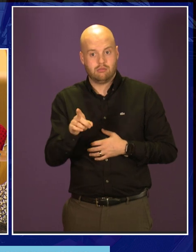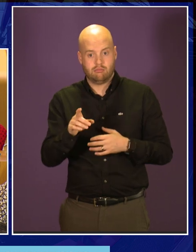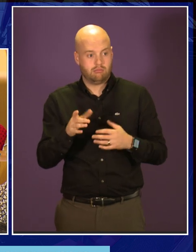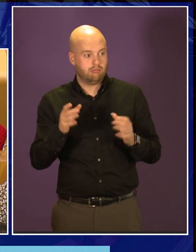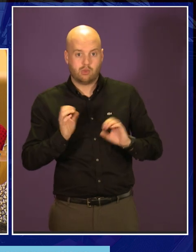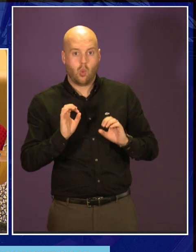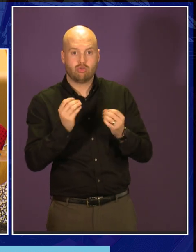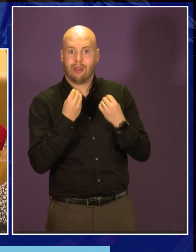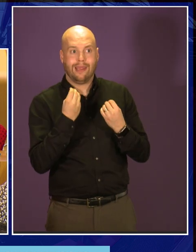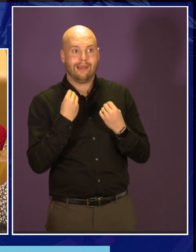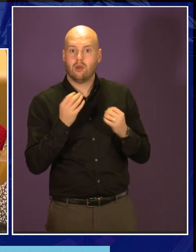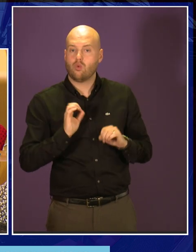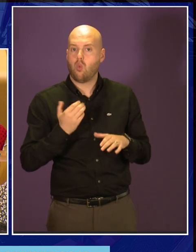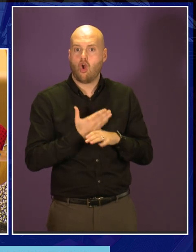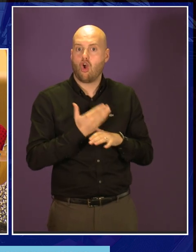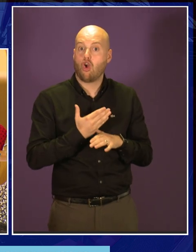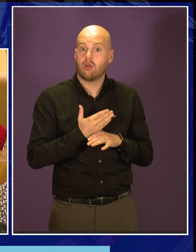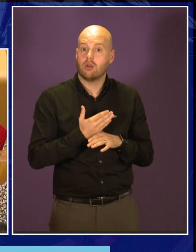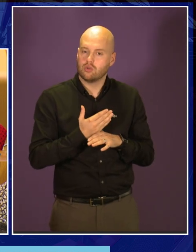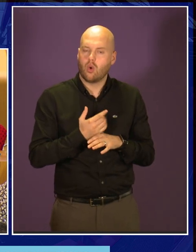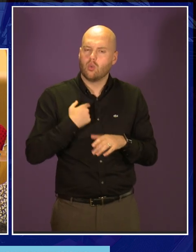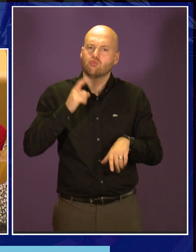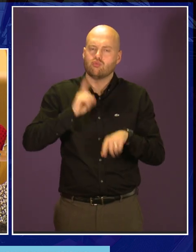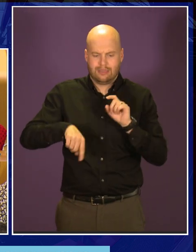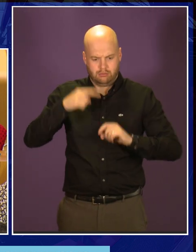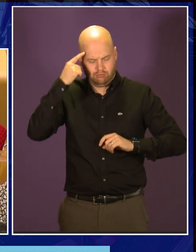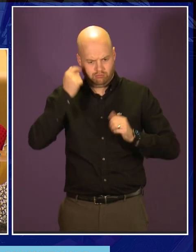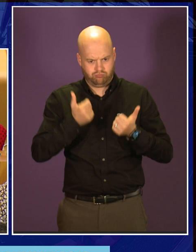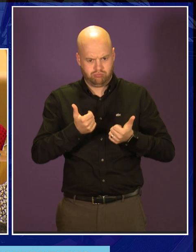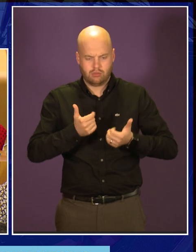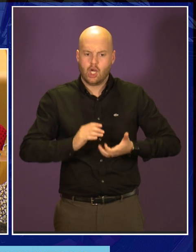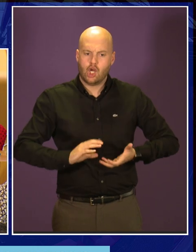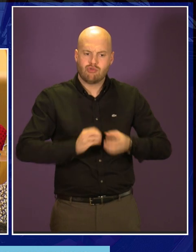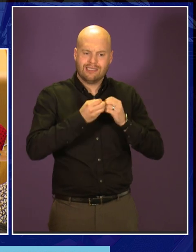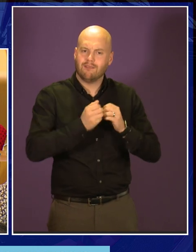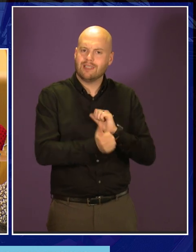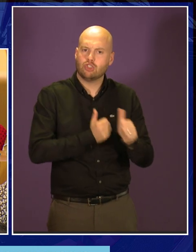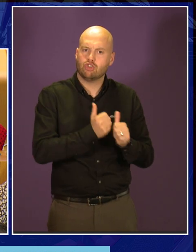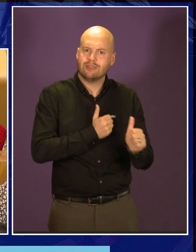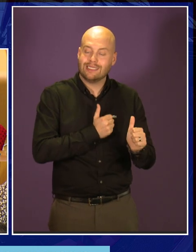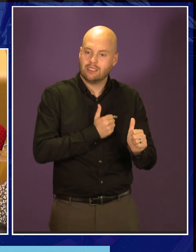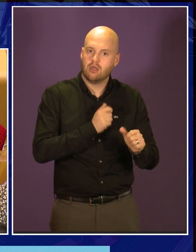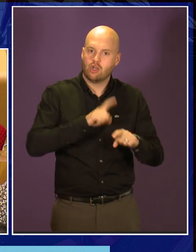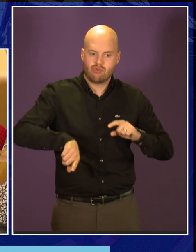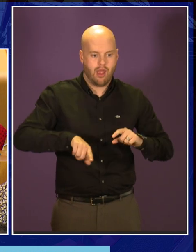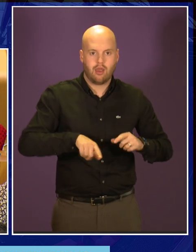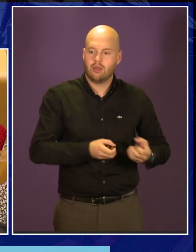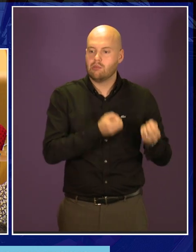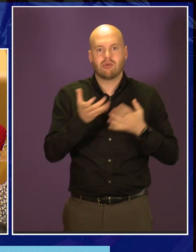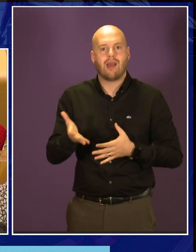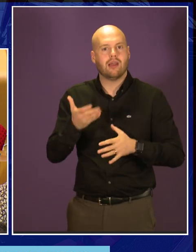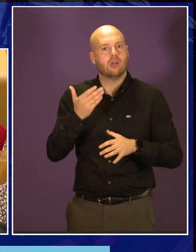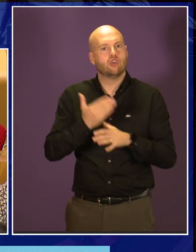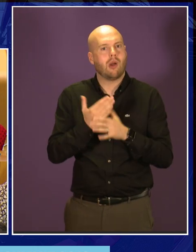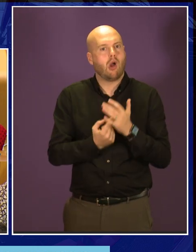are trying to link those concepts. How do we develop the creative industries and try to provide training and job market for these young